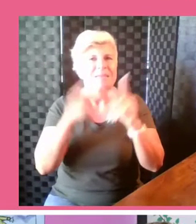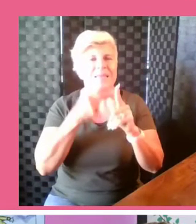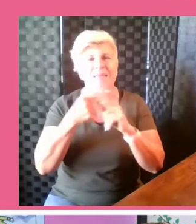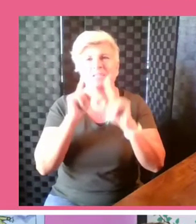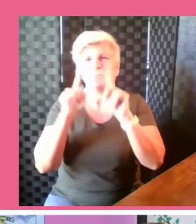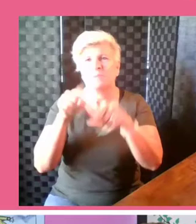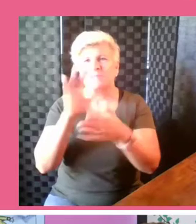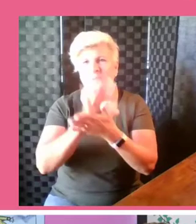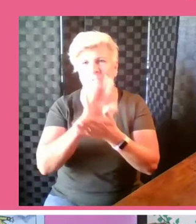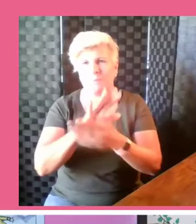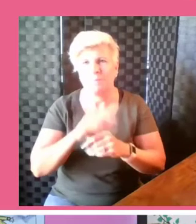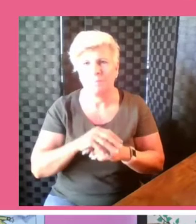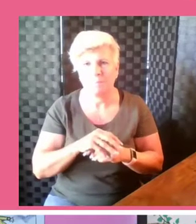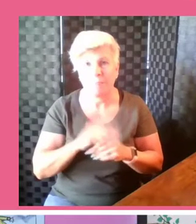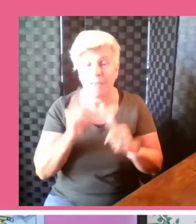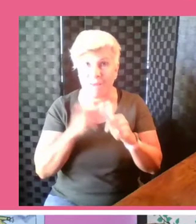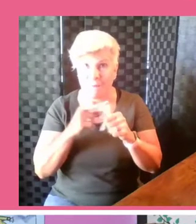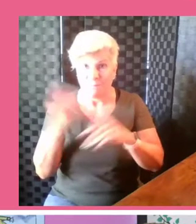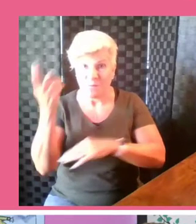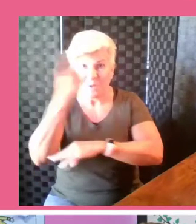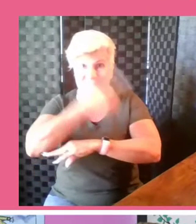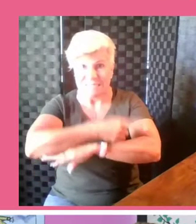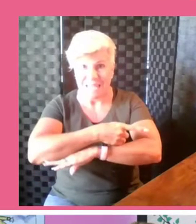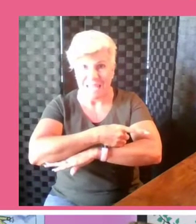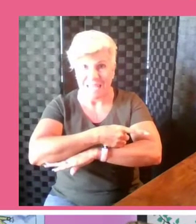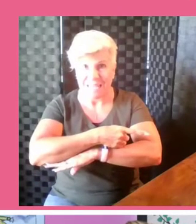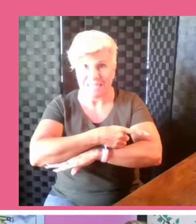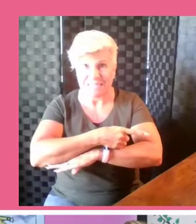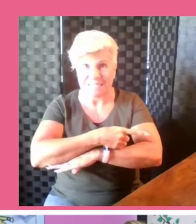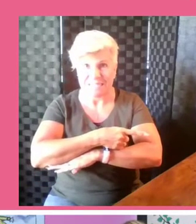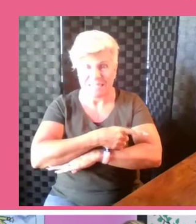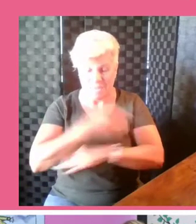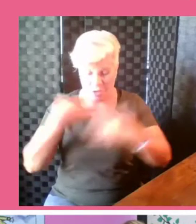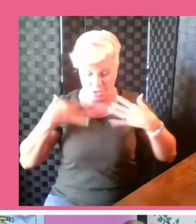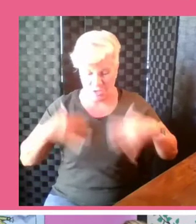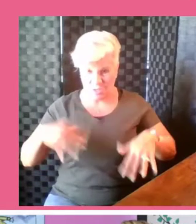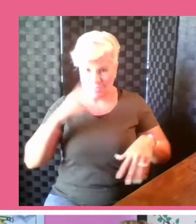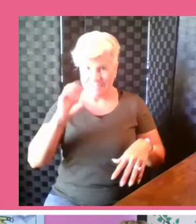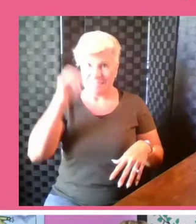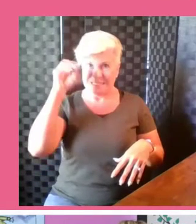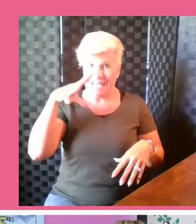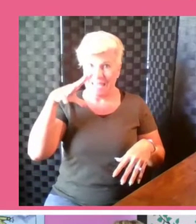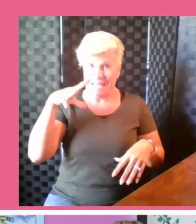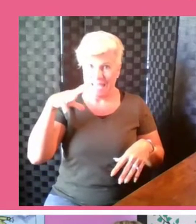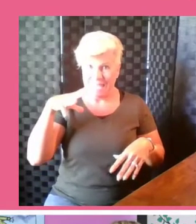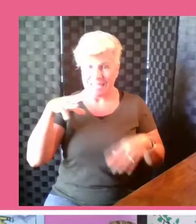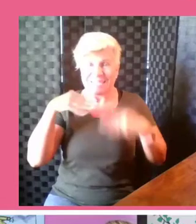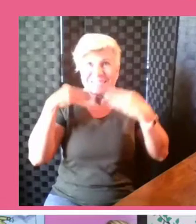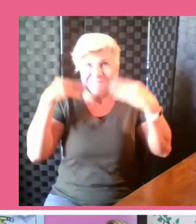school. And on the first day, she wore her sunniest dress and